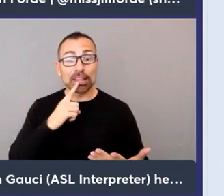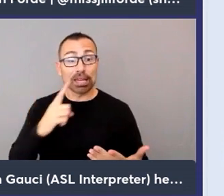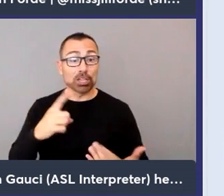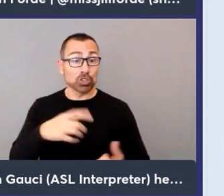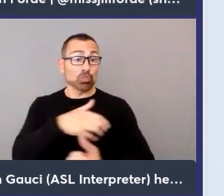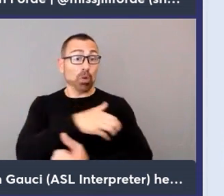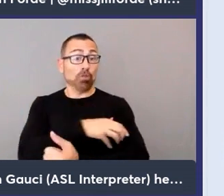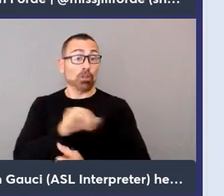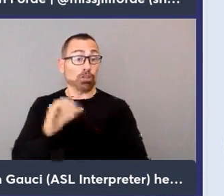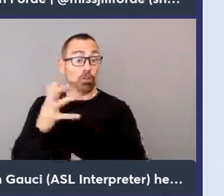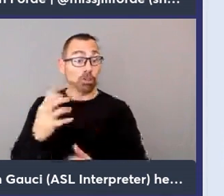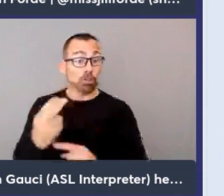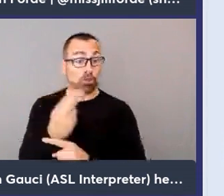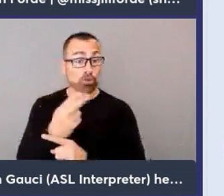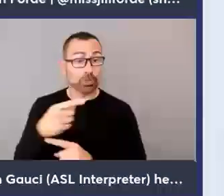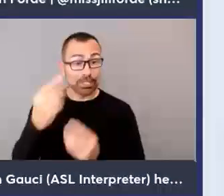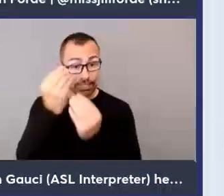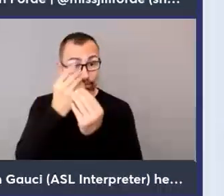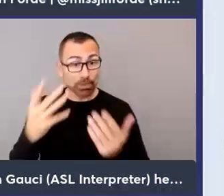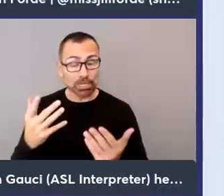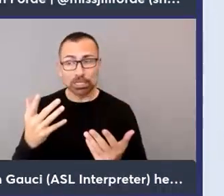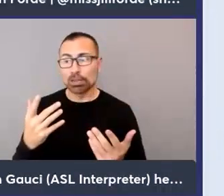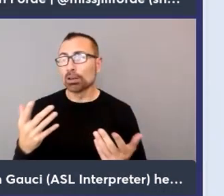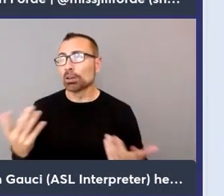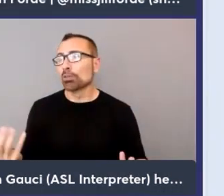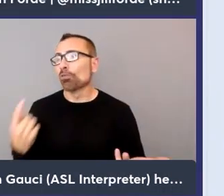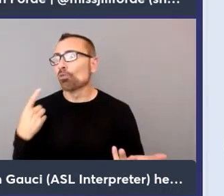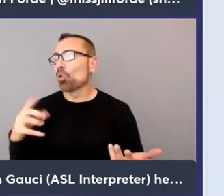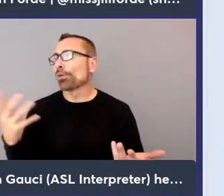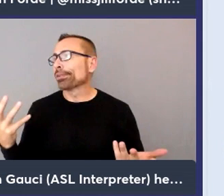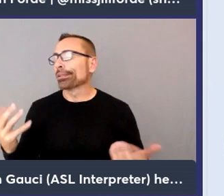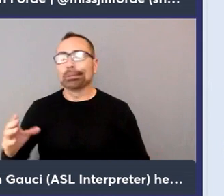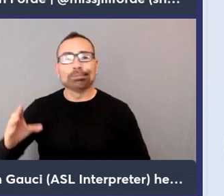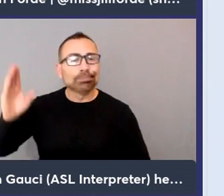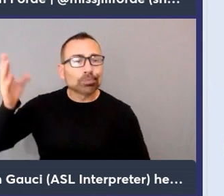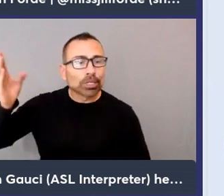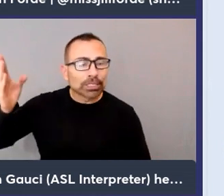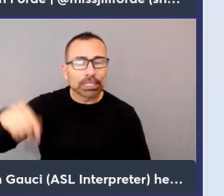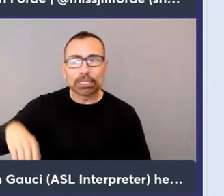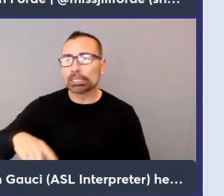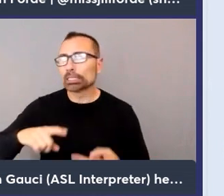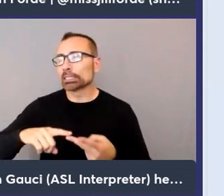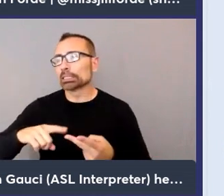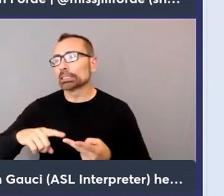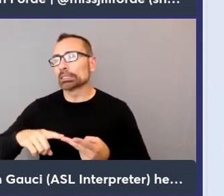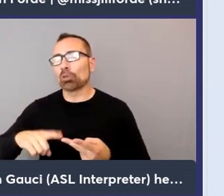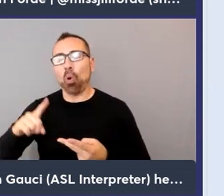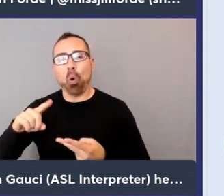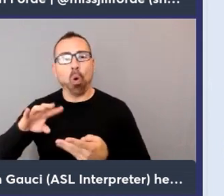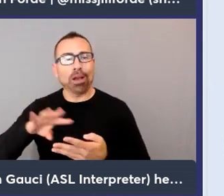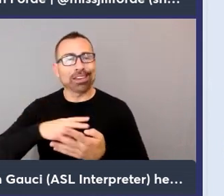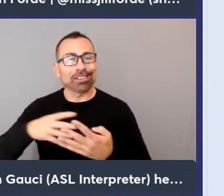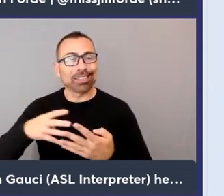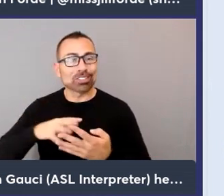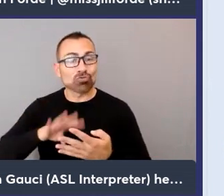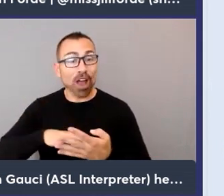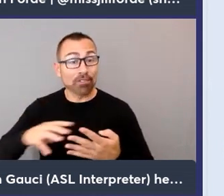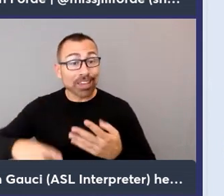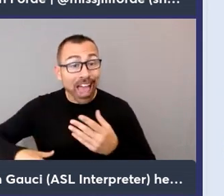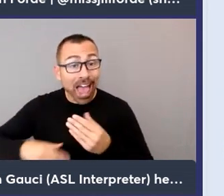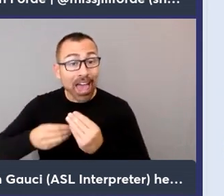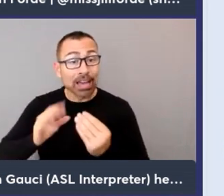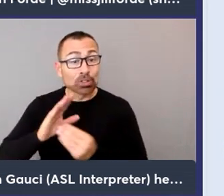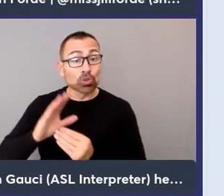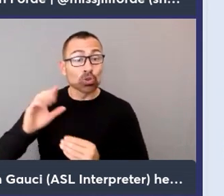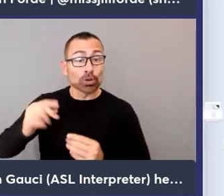start using this information to do things like give presentations or put this graphic into some of your presentations. Because one of the features